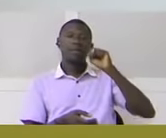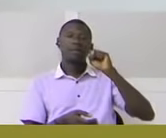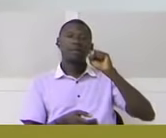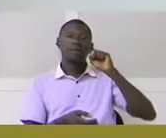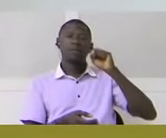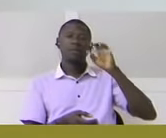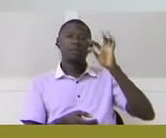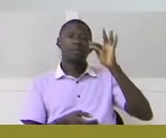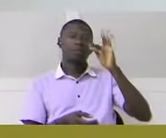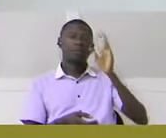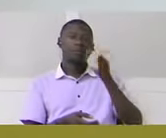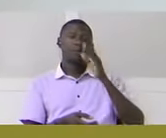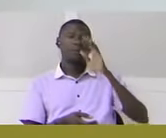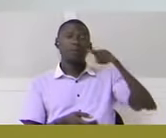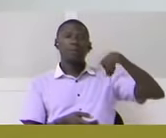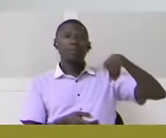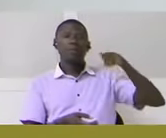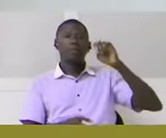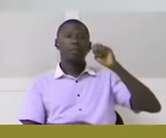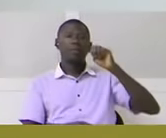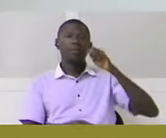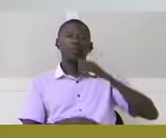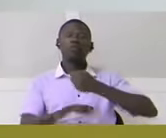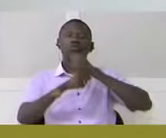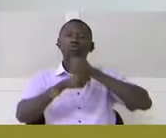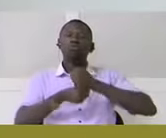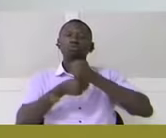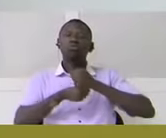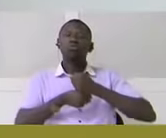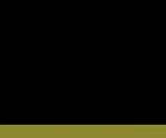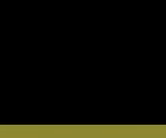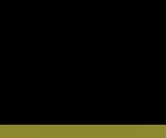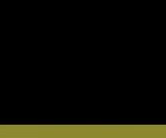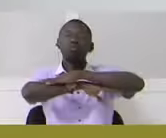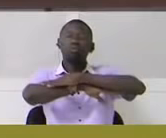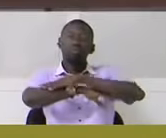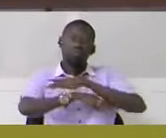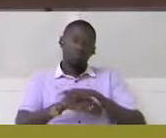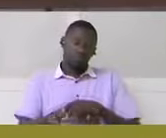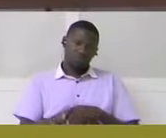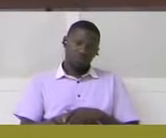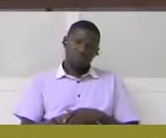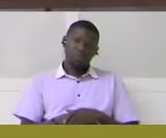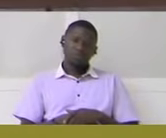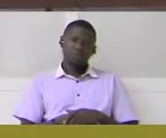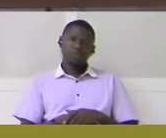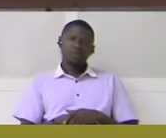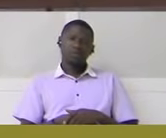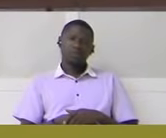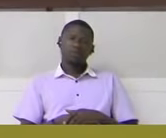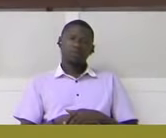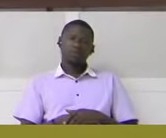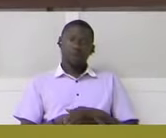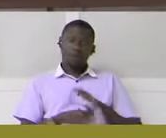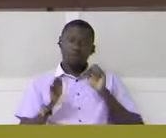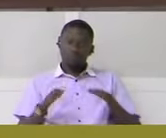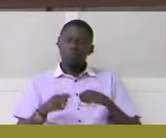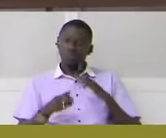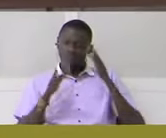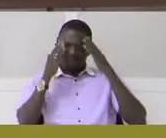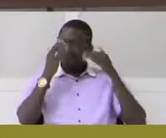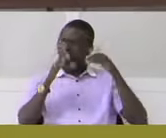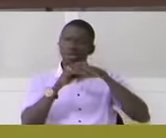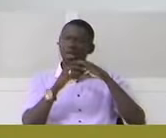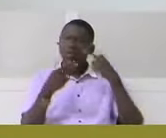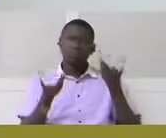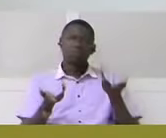It could be, but I cannot attest to that. Asikiano barento sabatindi nola. Who was the driver involved this time? Jumala